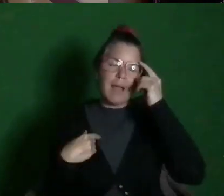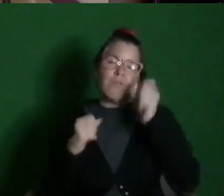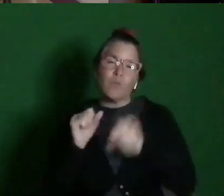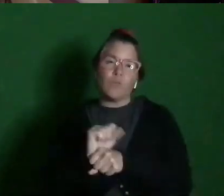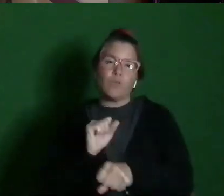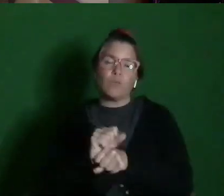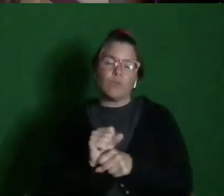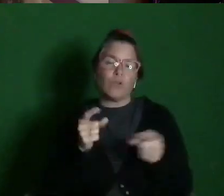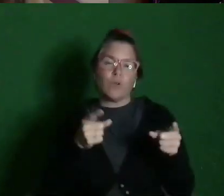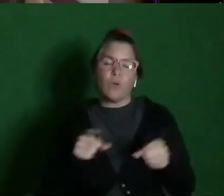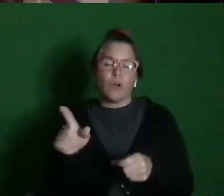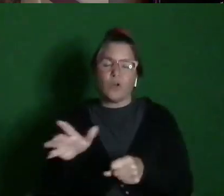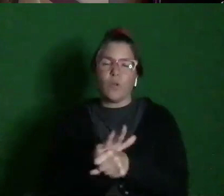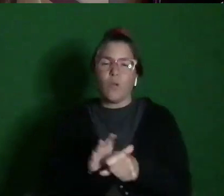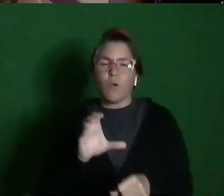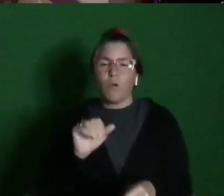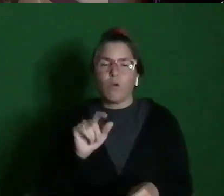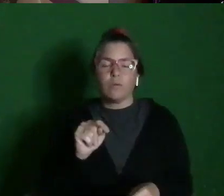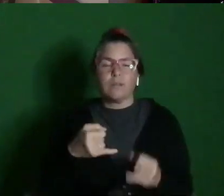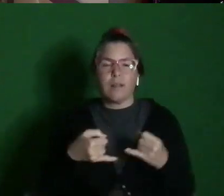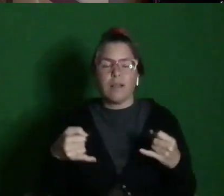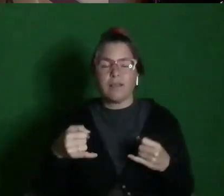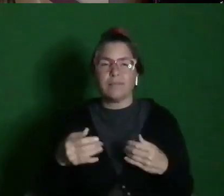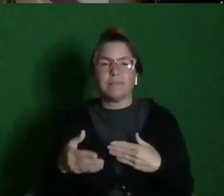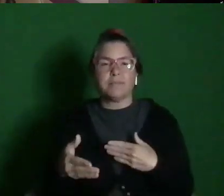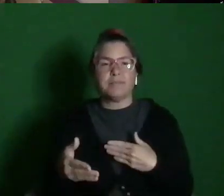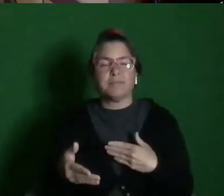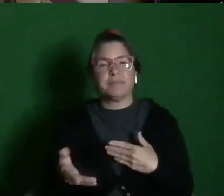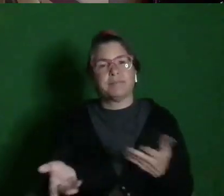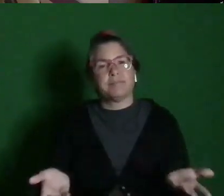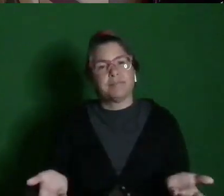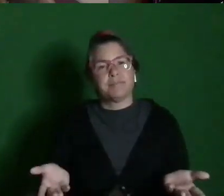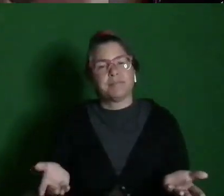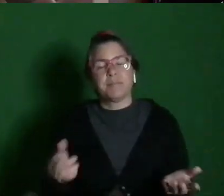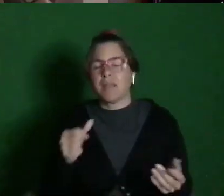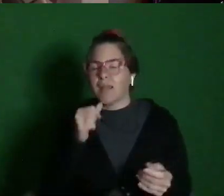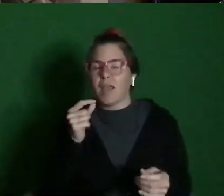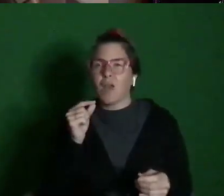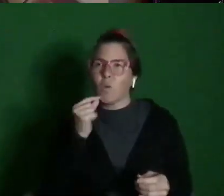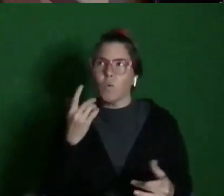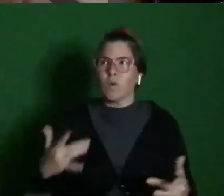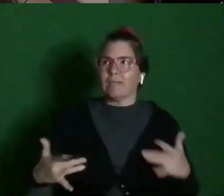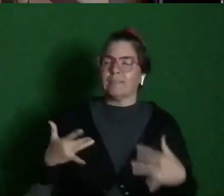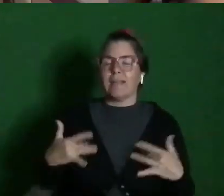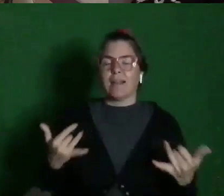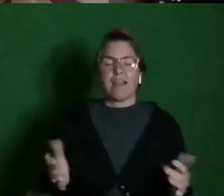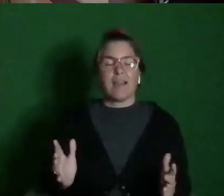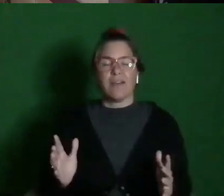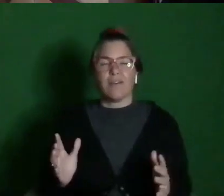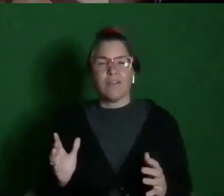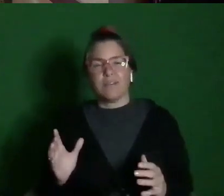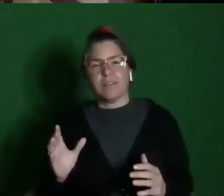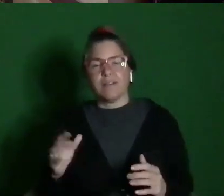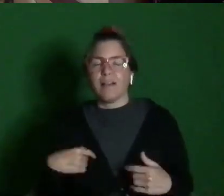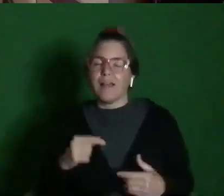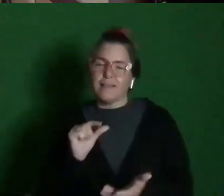your local coastline, and even if it's not as like vibrant and cool sounding right now as a coral reef, I